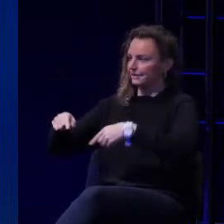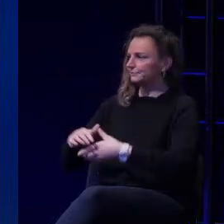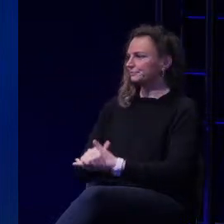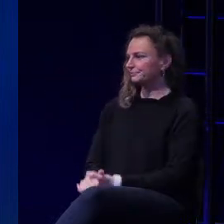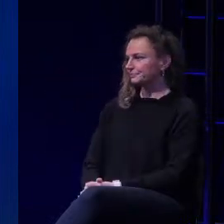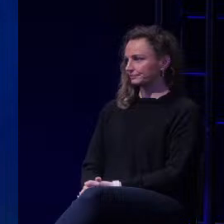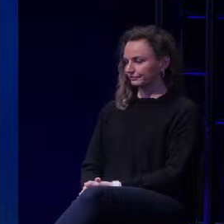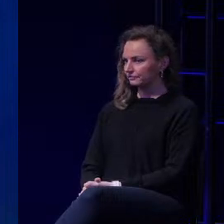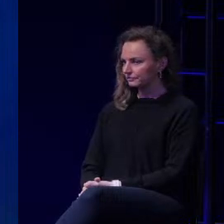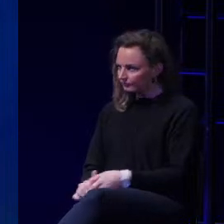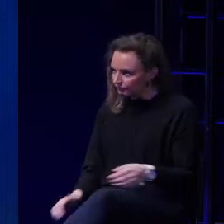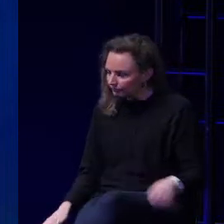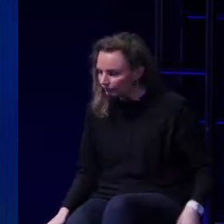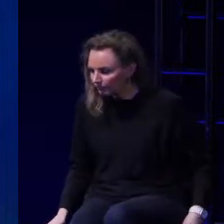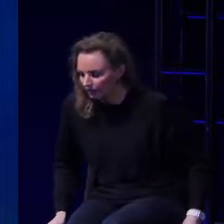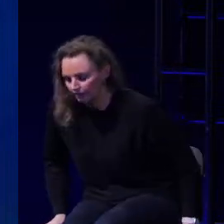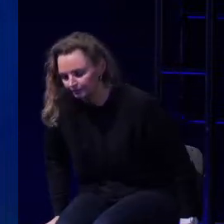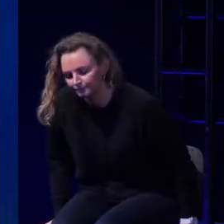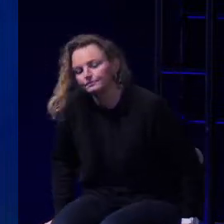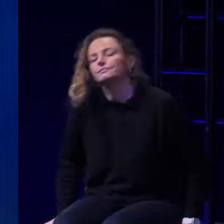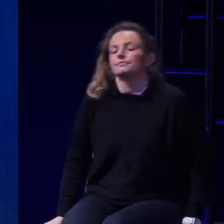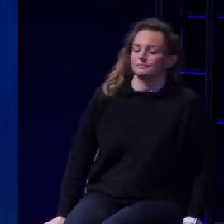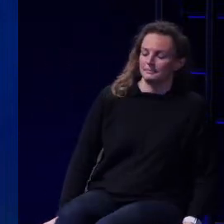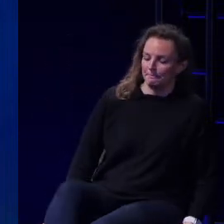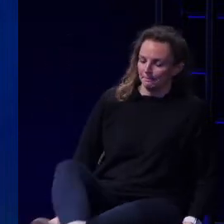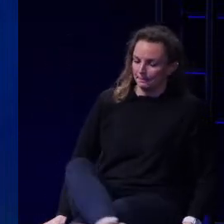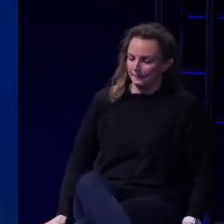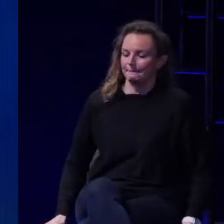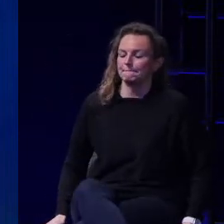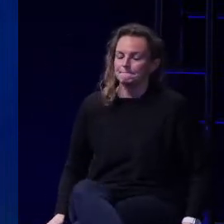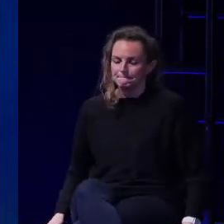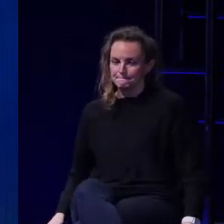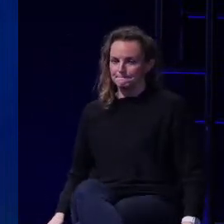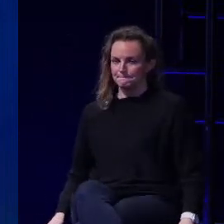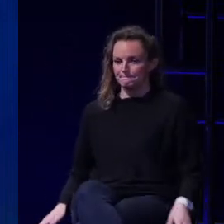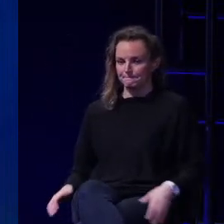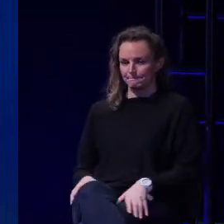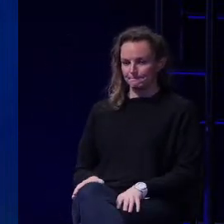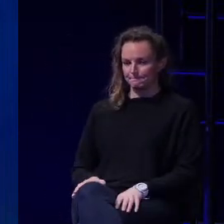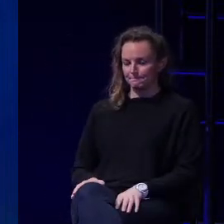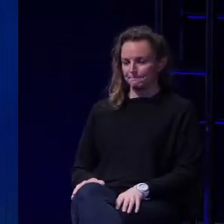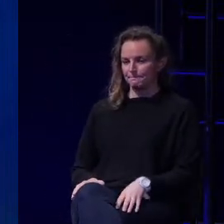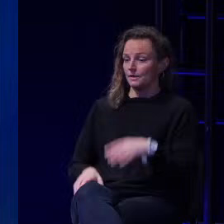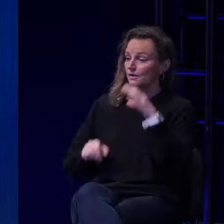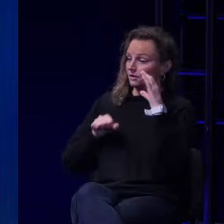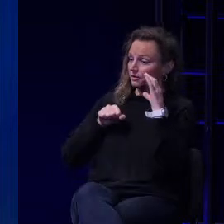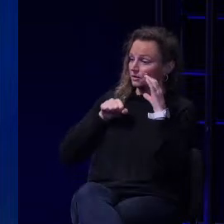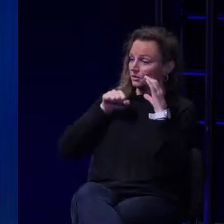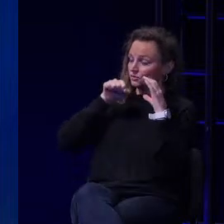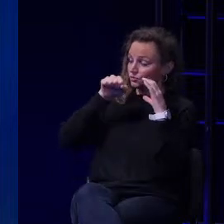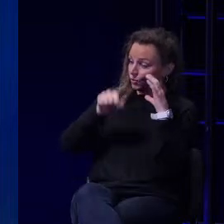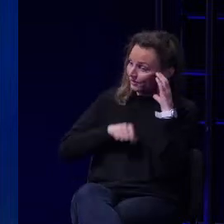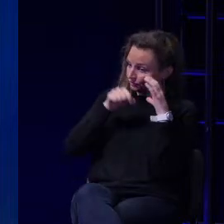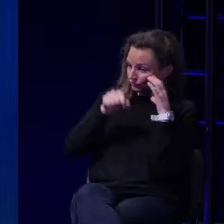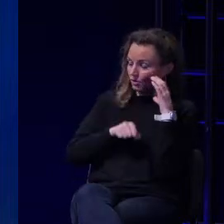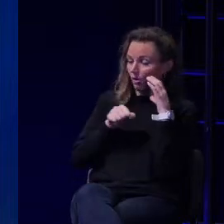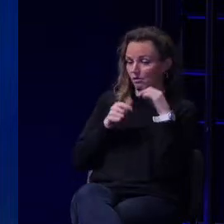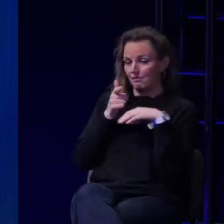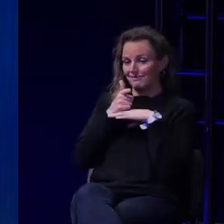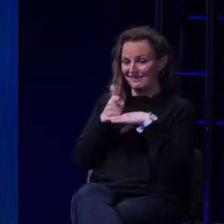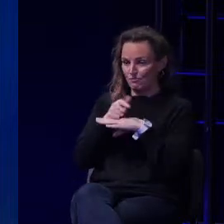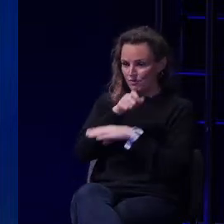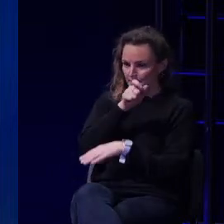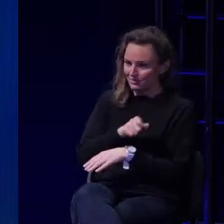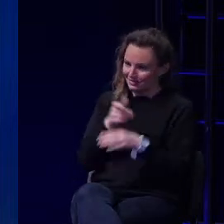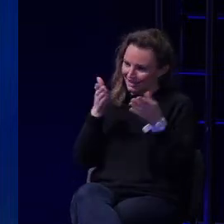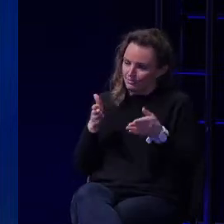so given that the doc camera person is traditionally regarded to be the fly on the wall, you always try not to be.